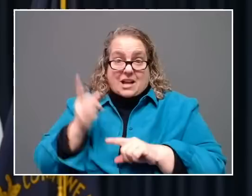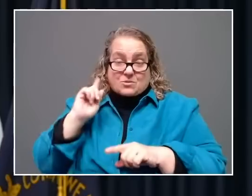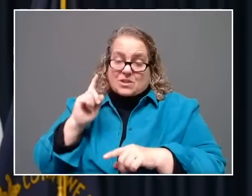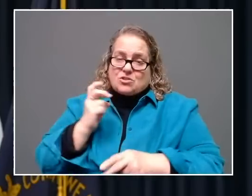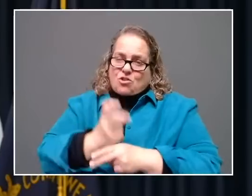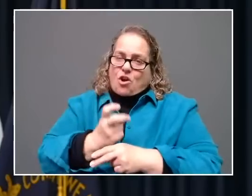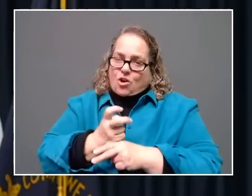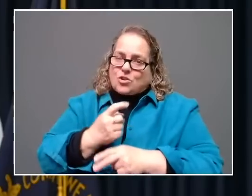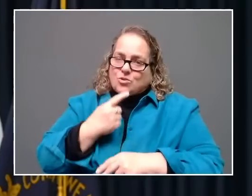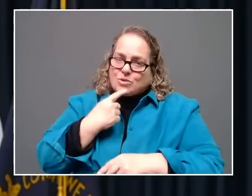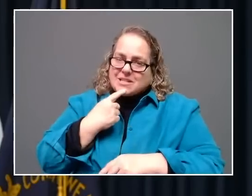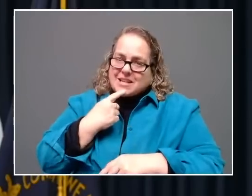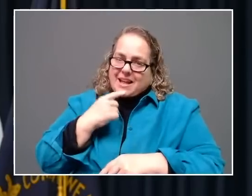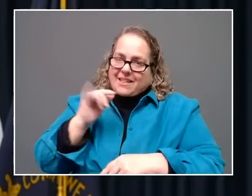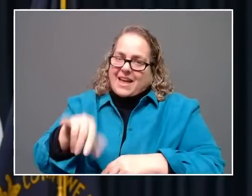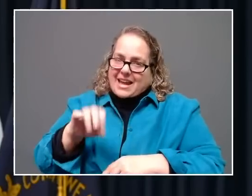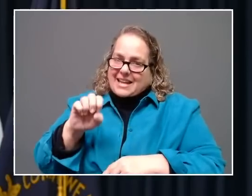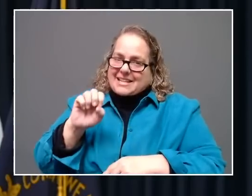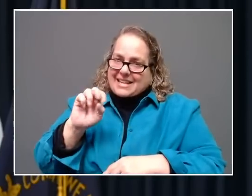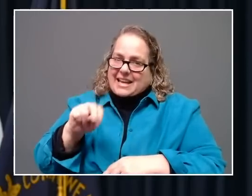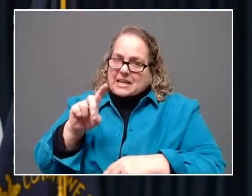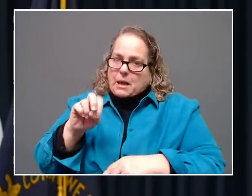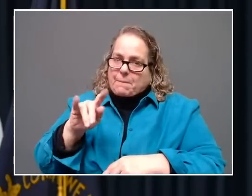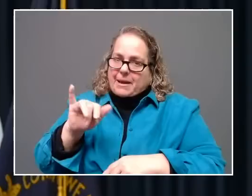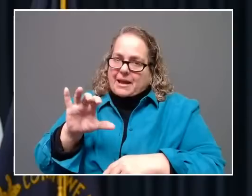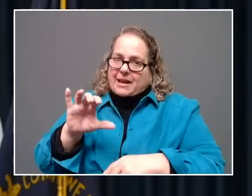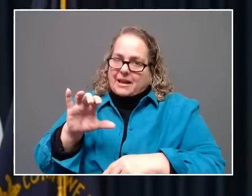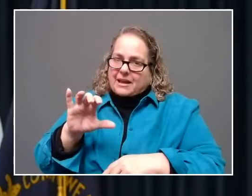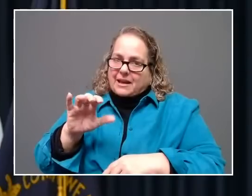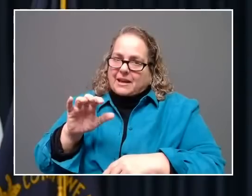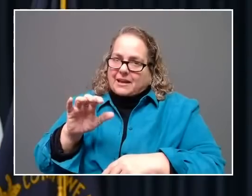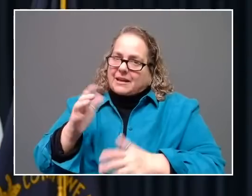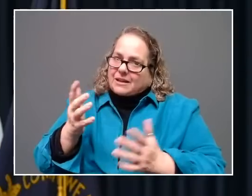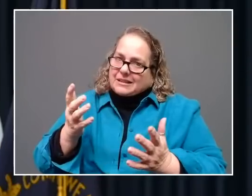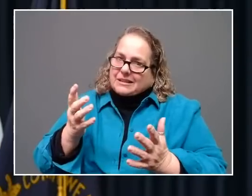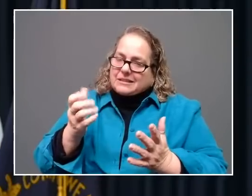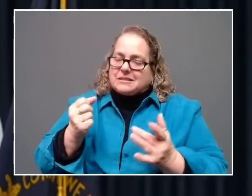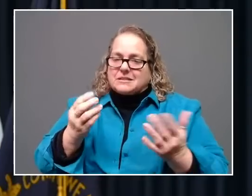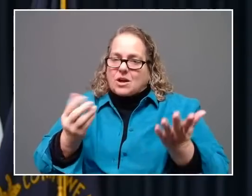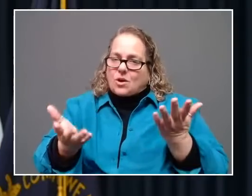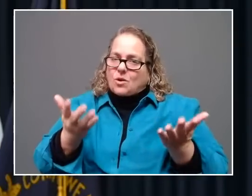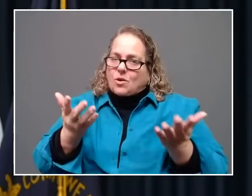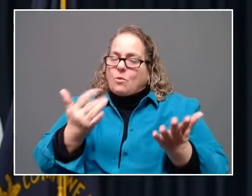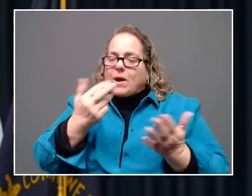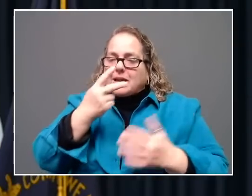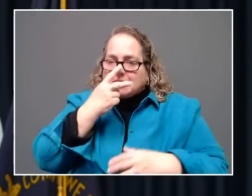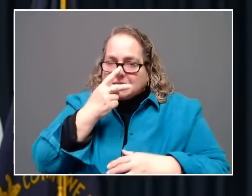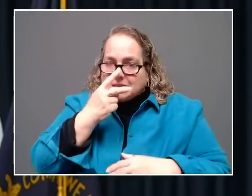that in just 1 week. April Rickert, WFPL.